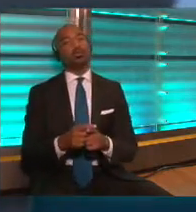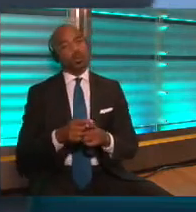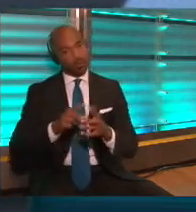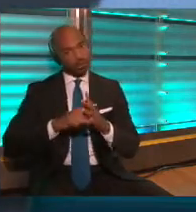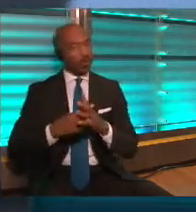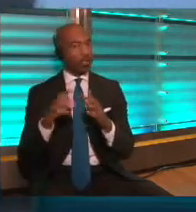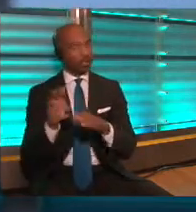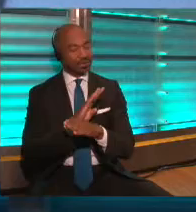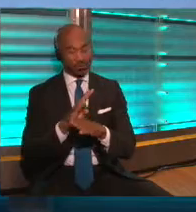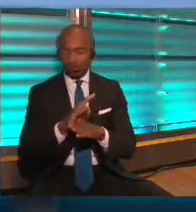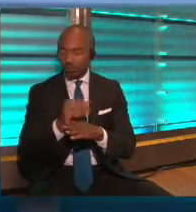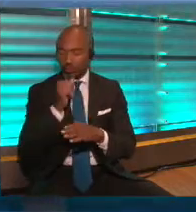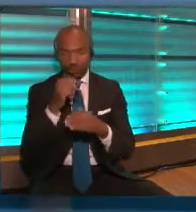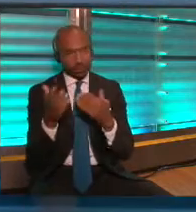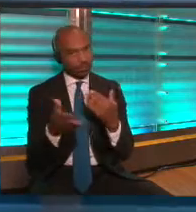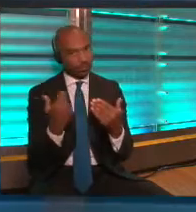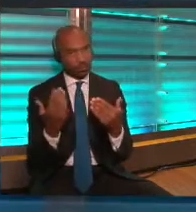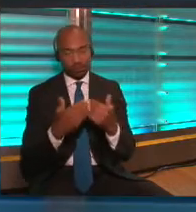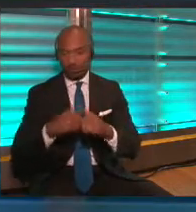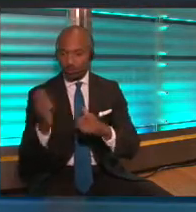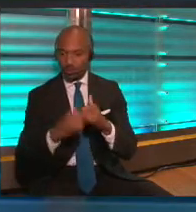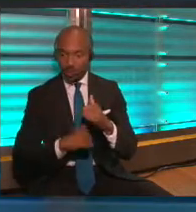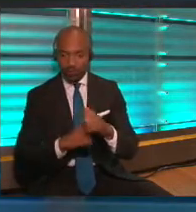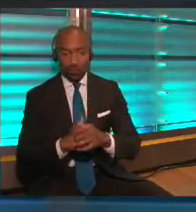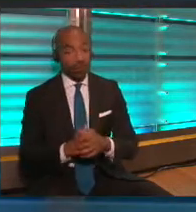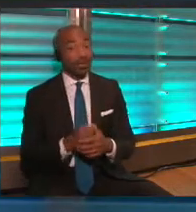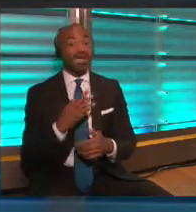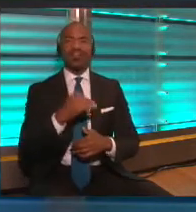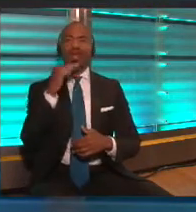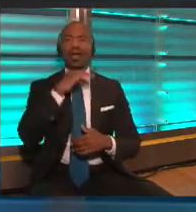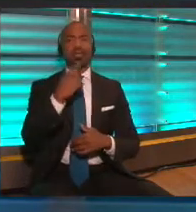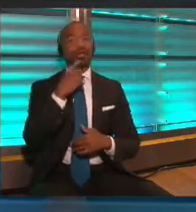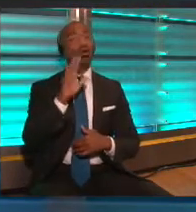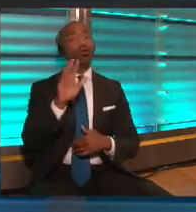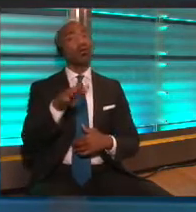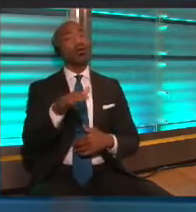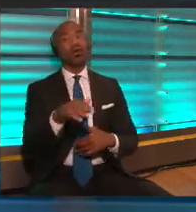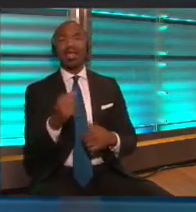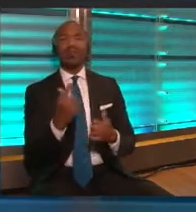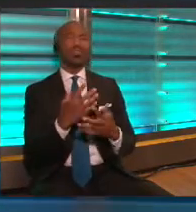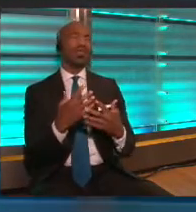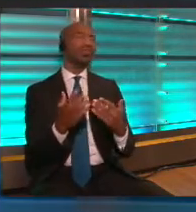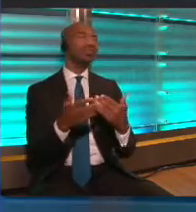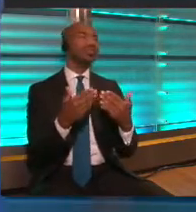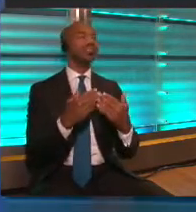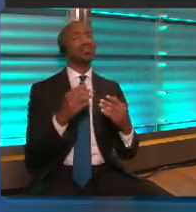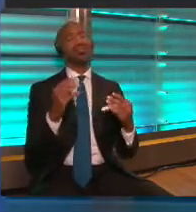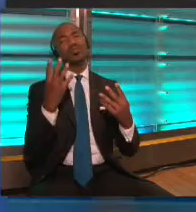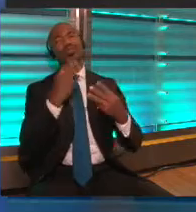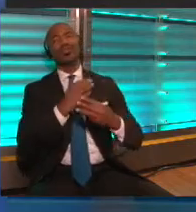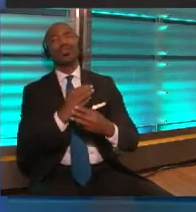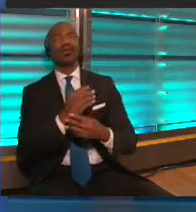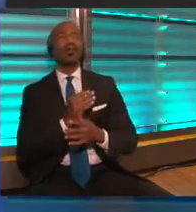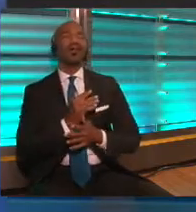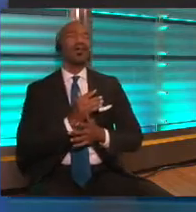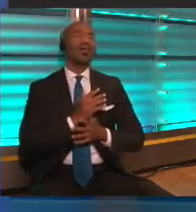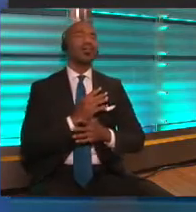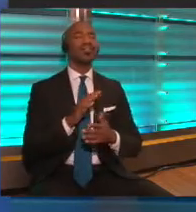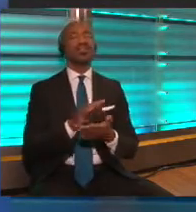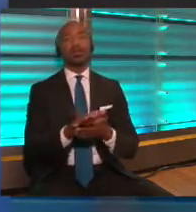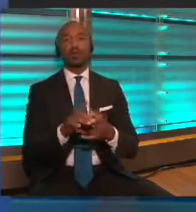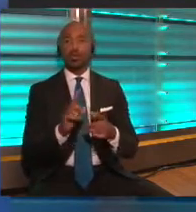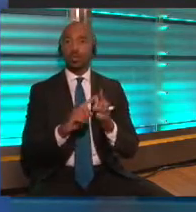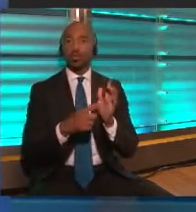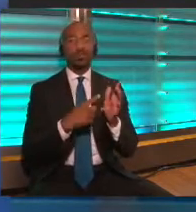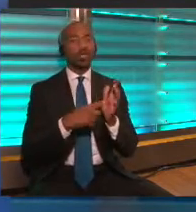is not an easy thing. I would be lying if I said, you know, it's all roses, because it's not. You know, there were days where it drove us to